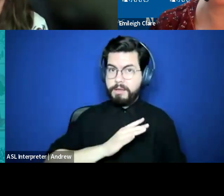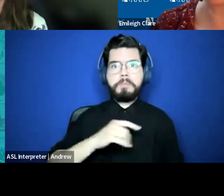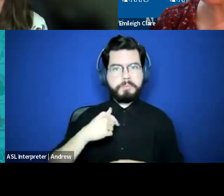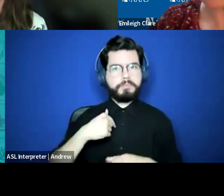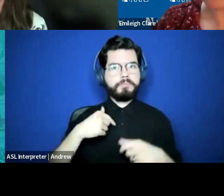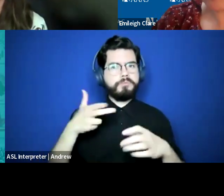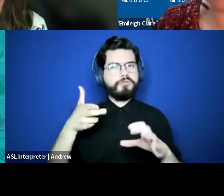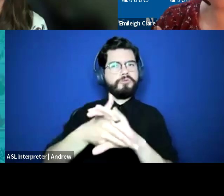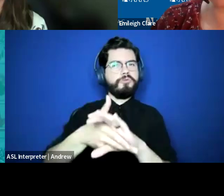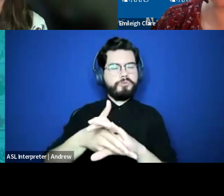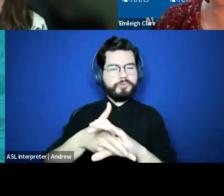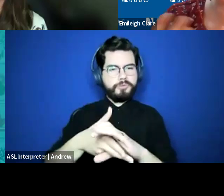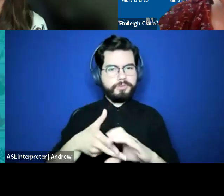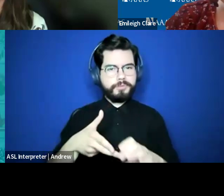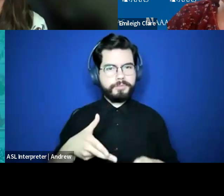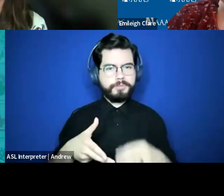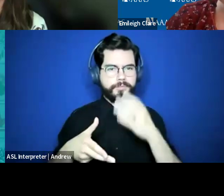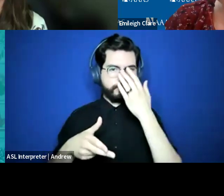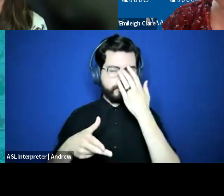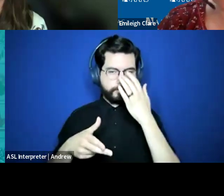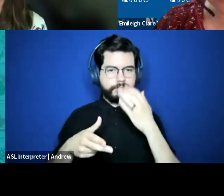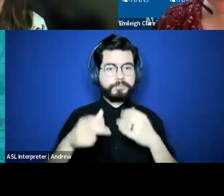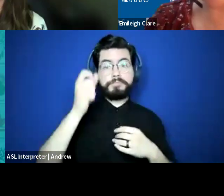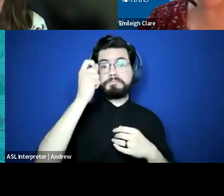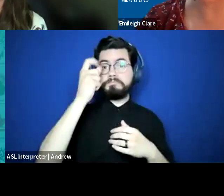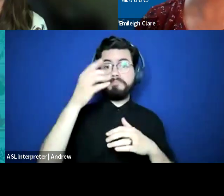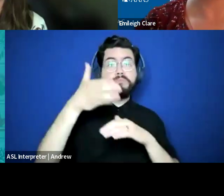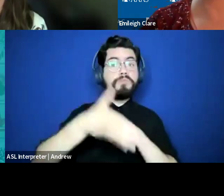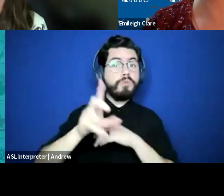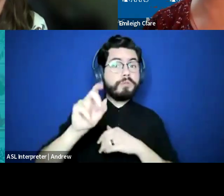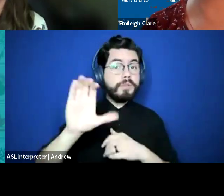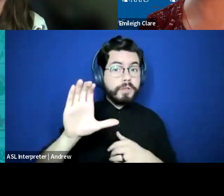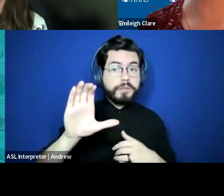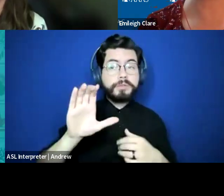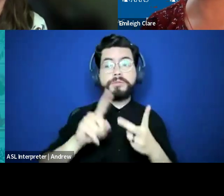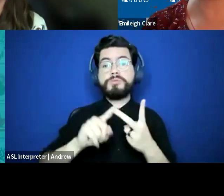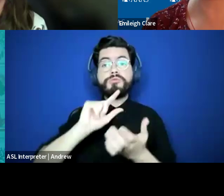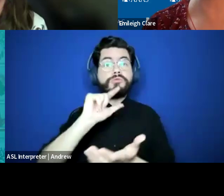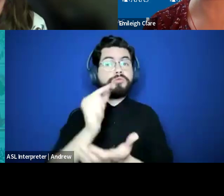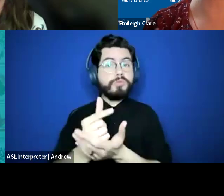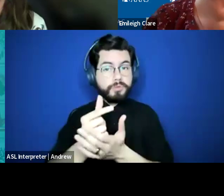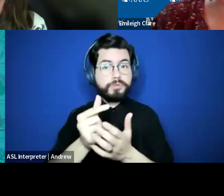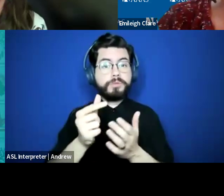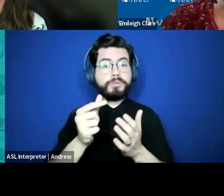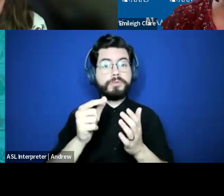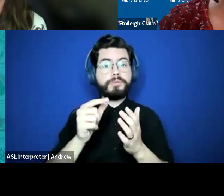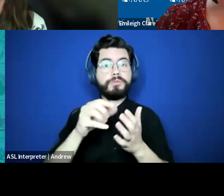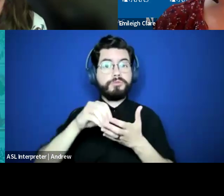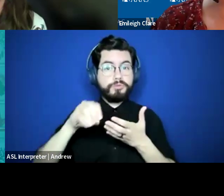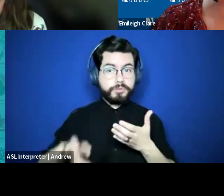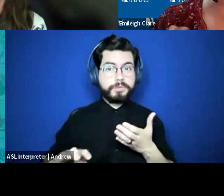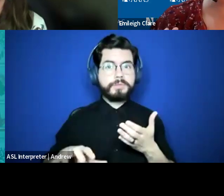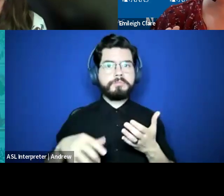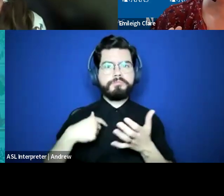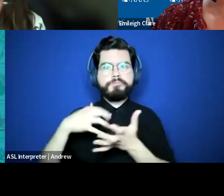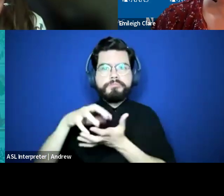might meet who's working, a postdoc or a graduate student. And there I tried, I learn about them because sometimes